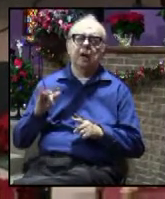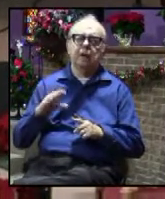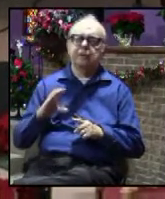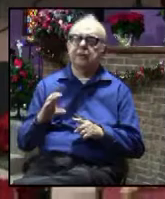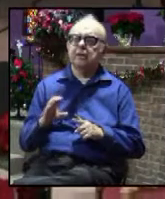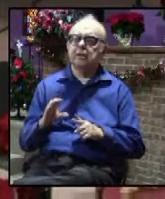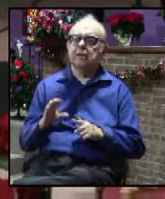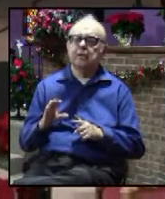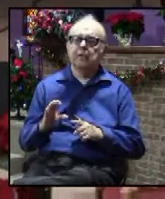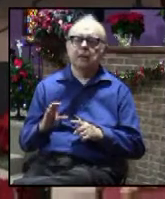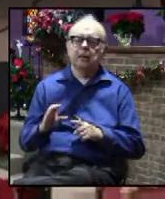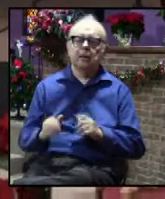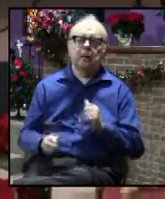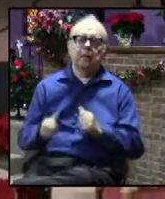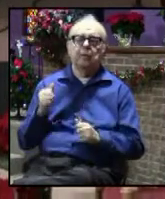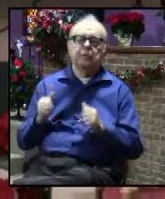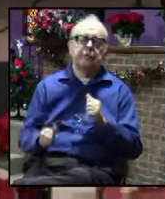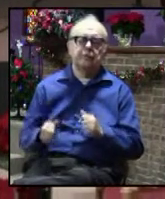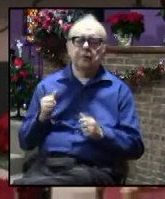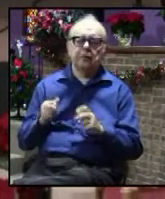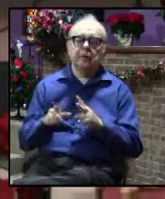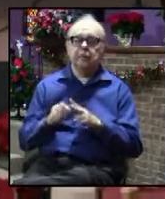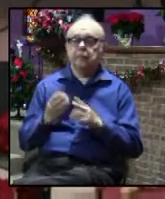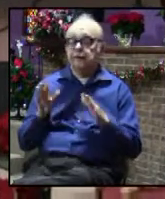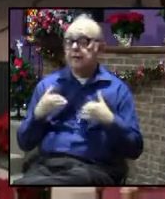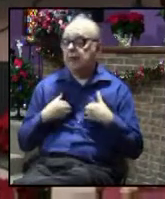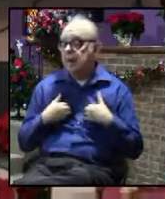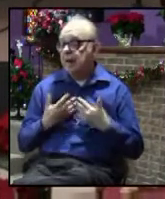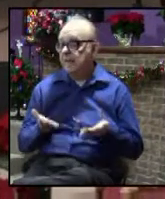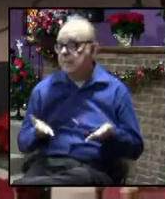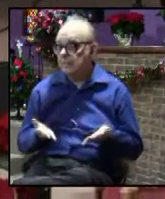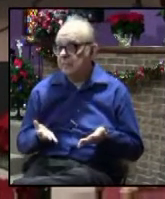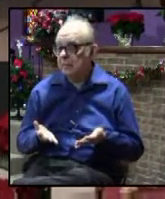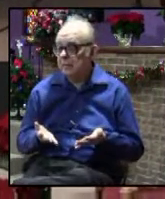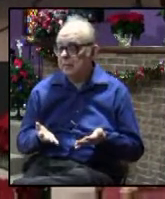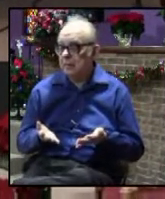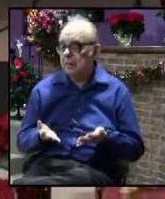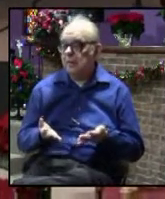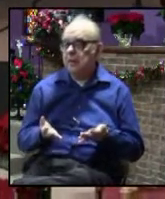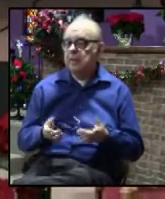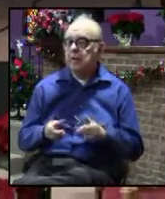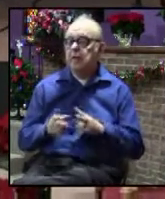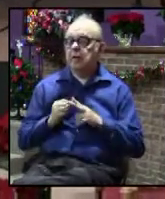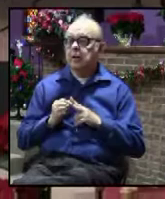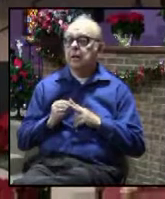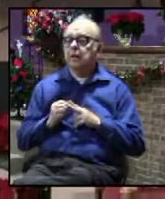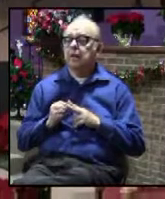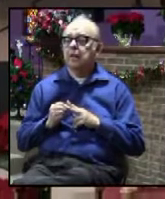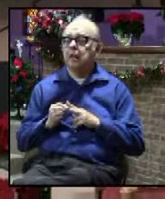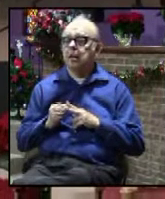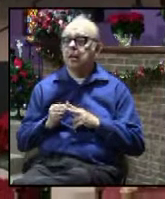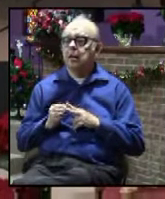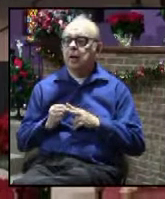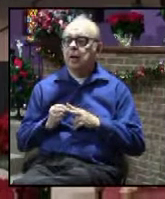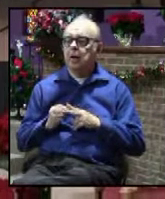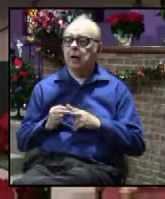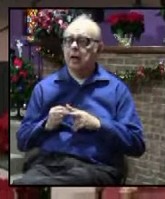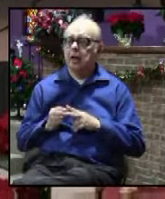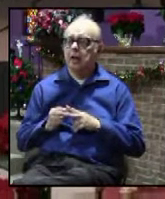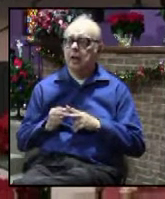Do you know one of the most logical choices that you could ever make is choosing the Word?